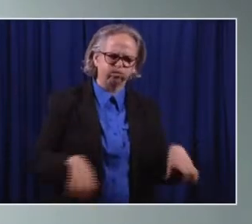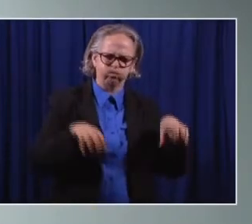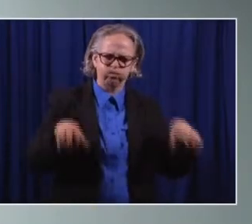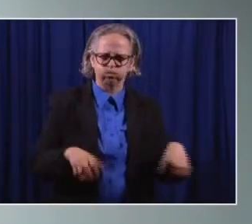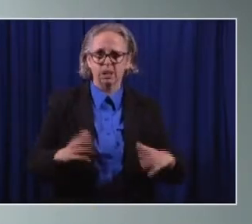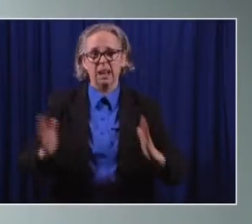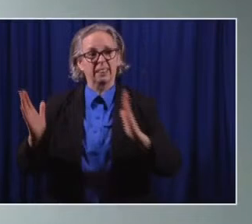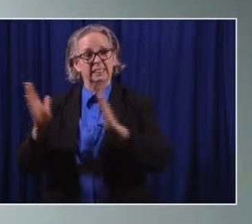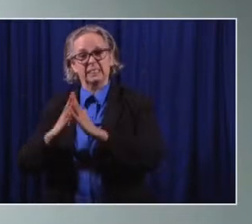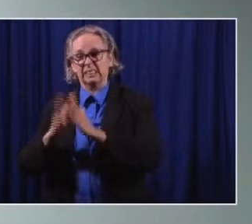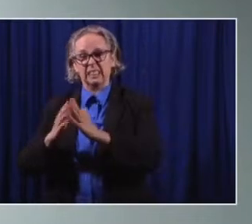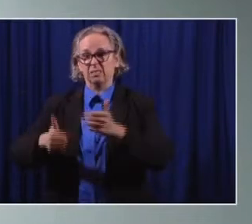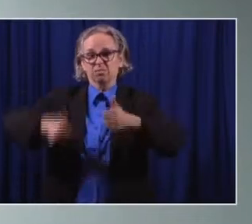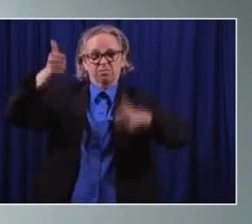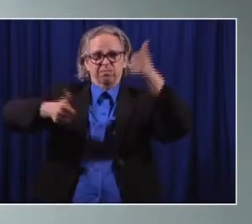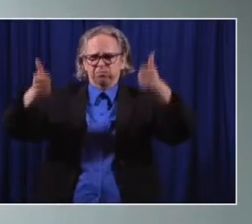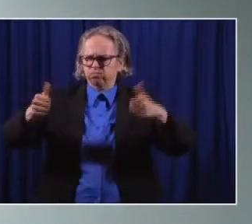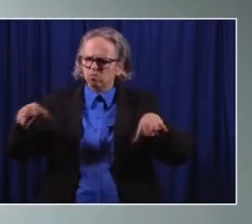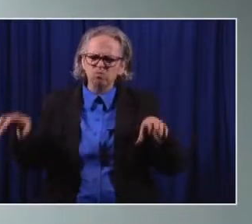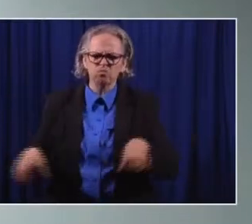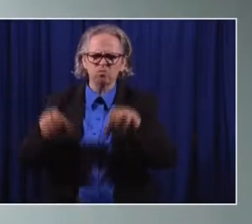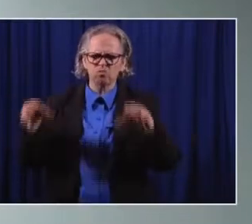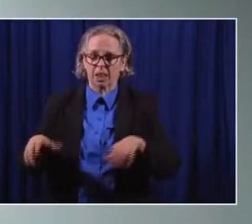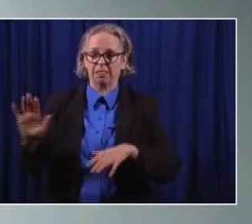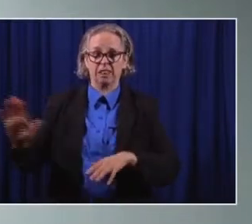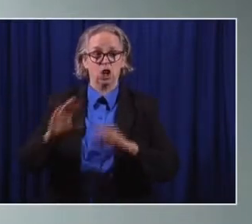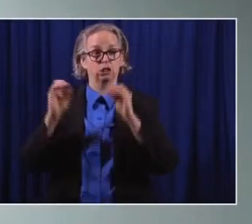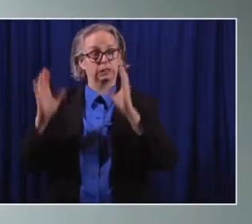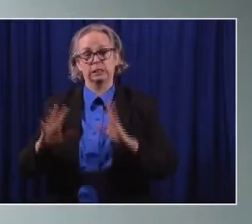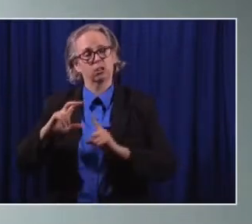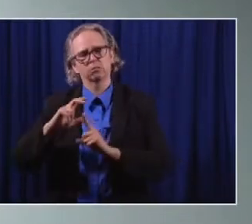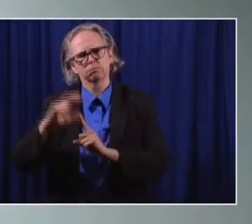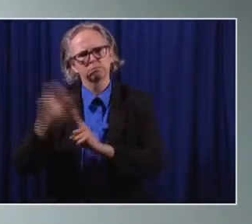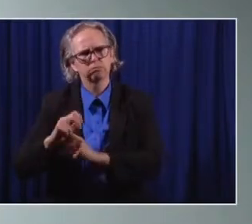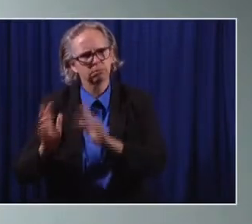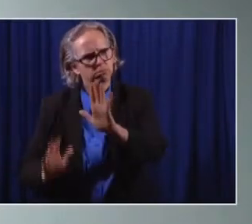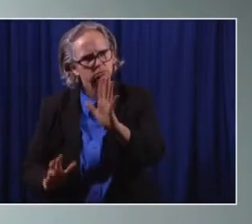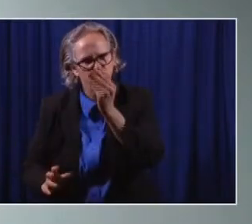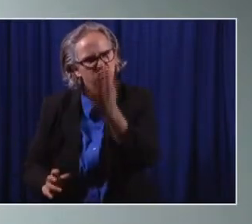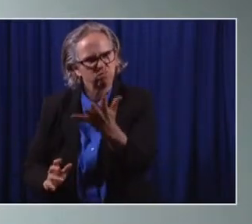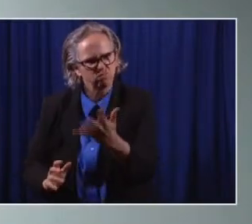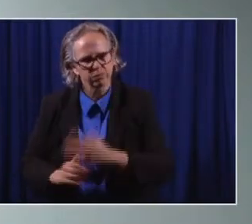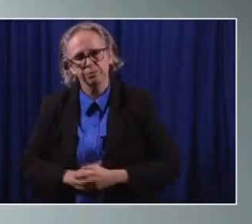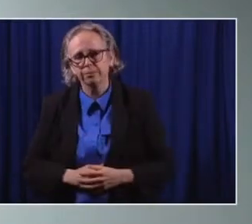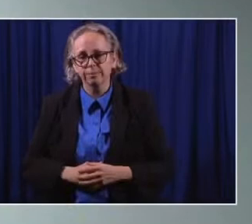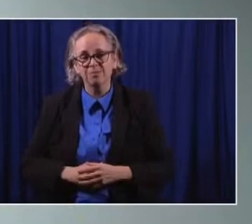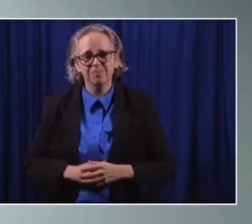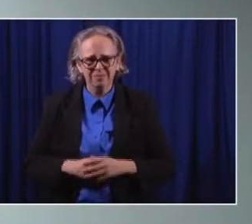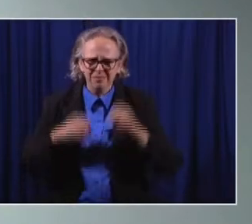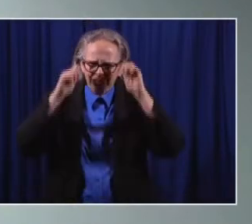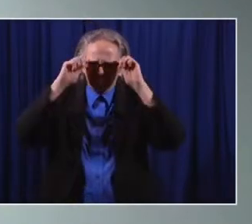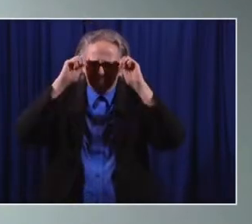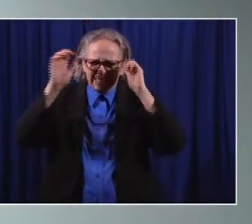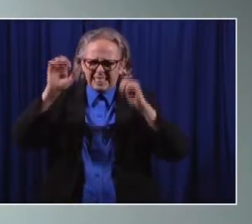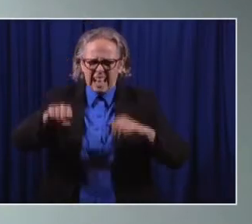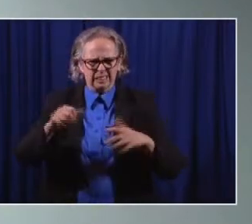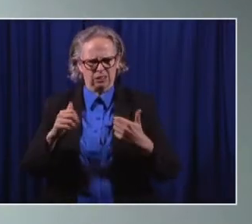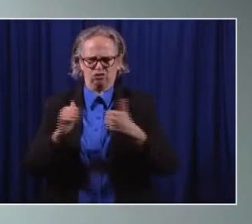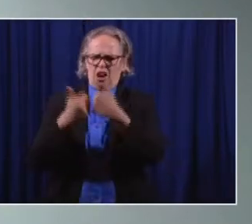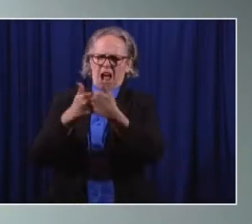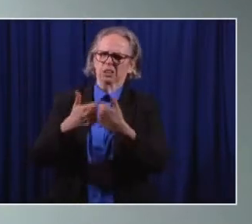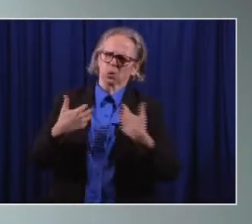hard. Our teachers work extremely hard. We do have challenges. We're on about 72% free and